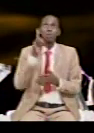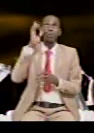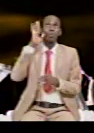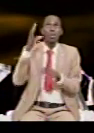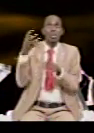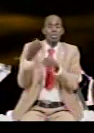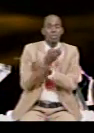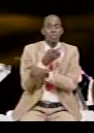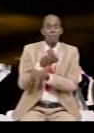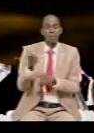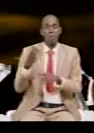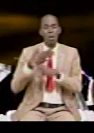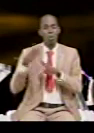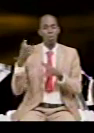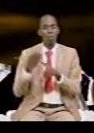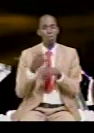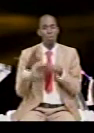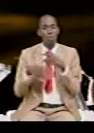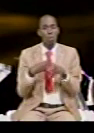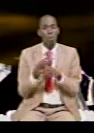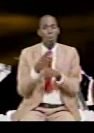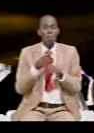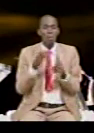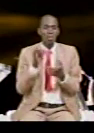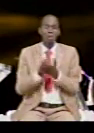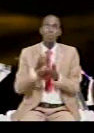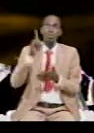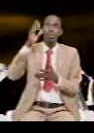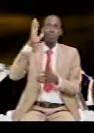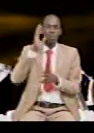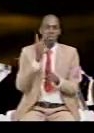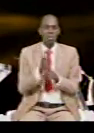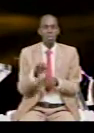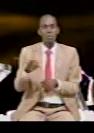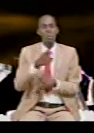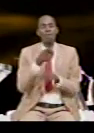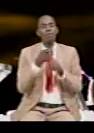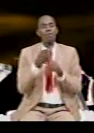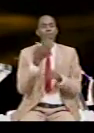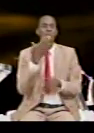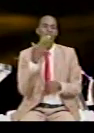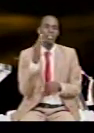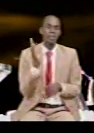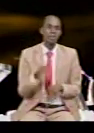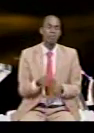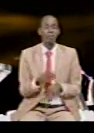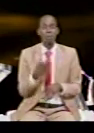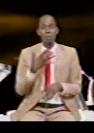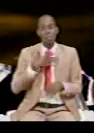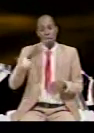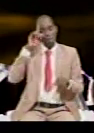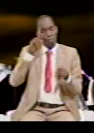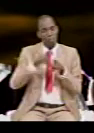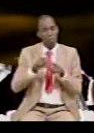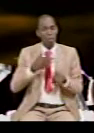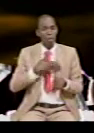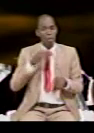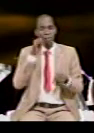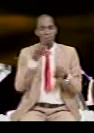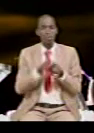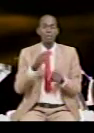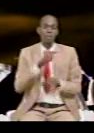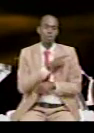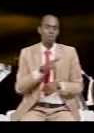but that thou shouldest keep them from the evil. My brothers, my sisters, the Lord will keep every one of